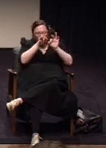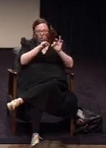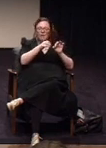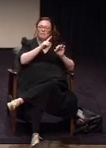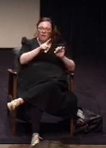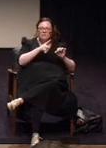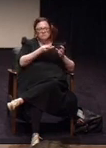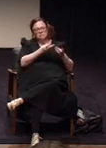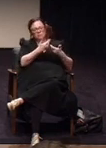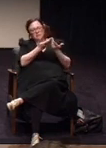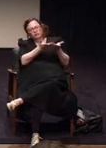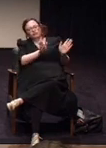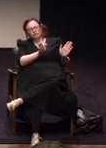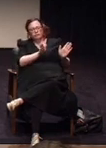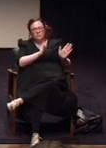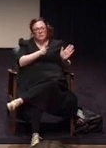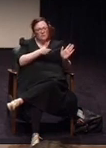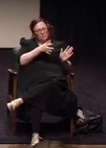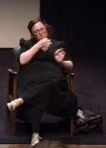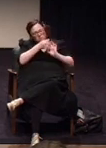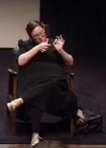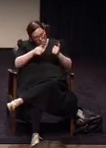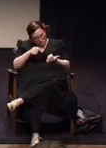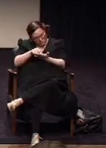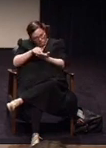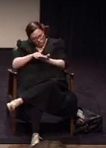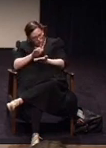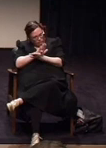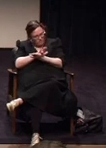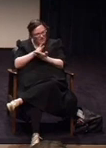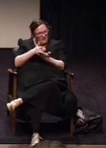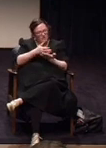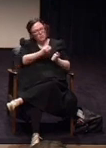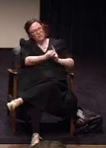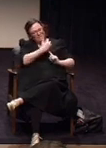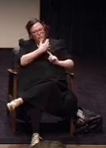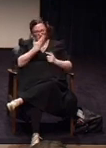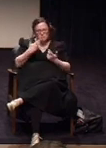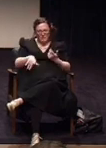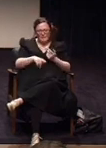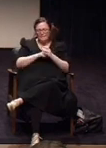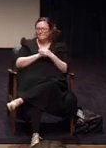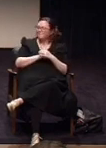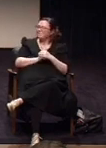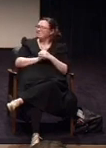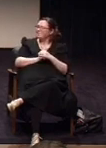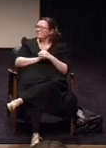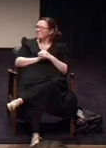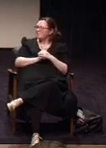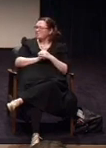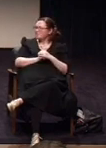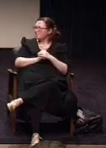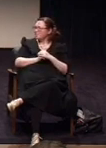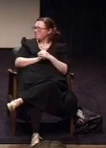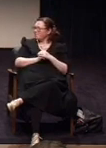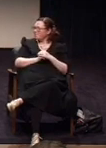did use a number of them to be a reference group and influence on this. And